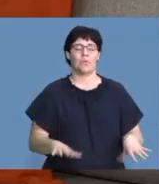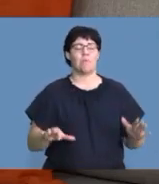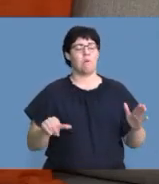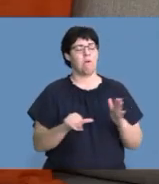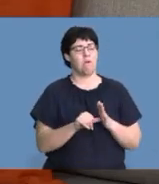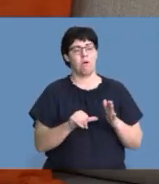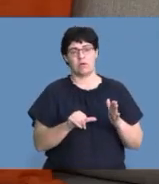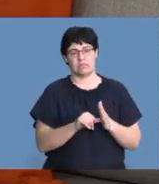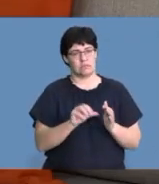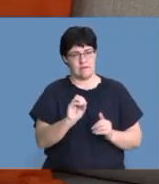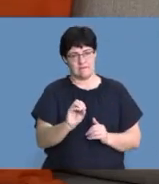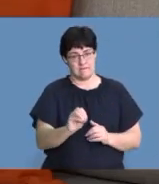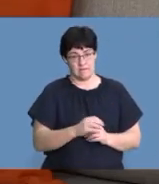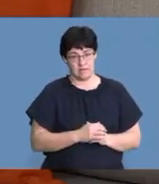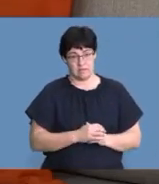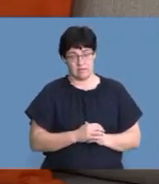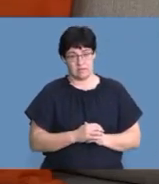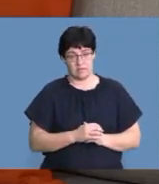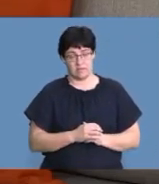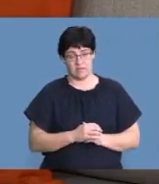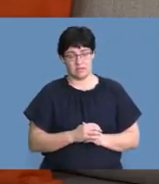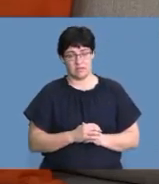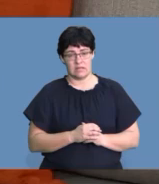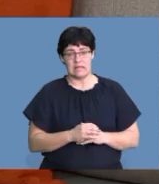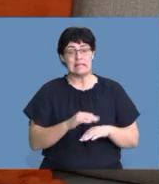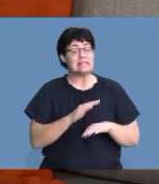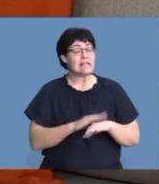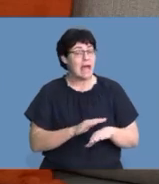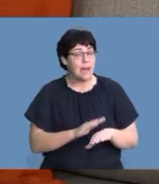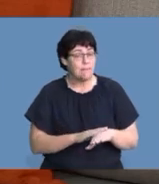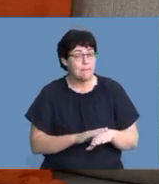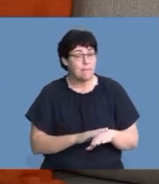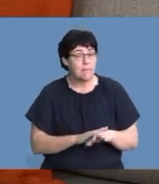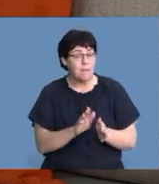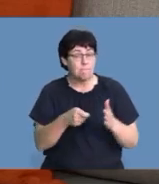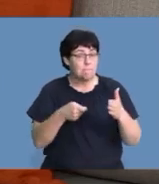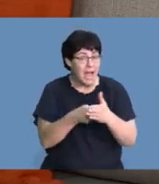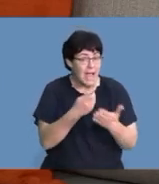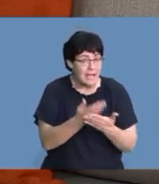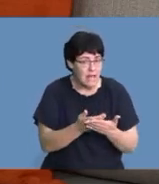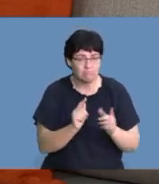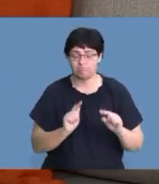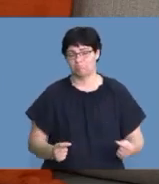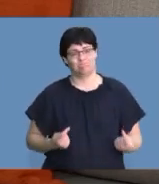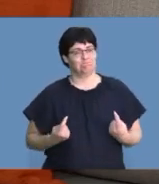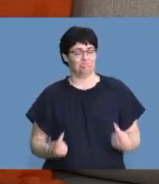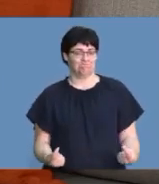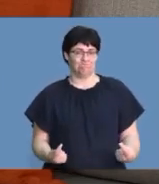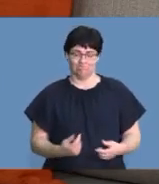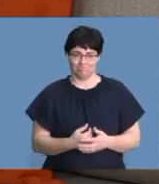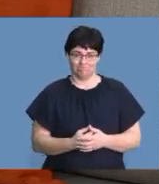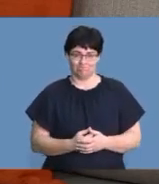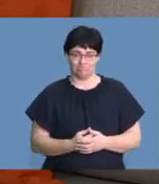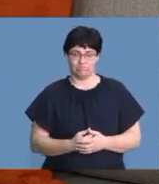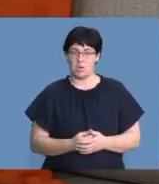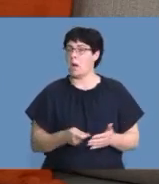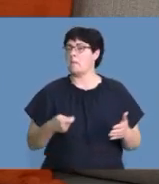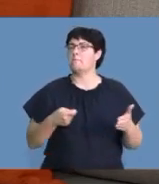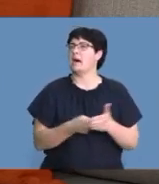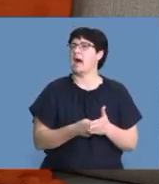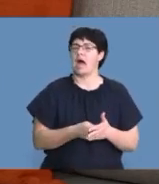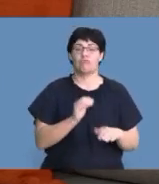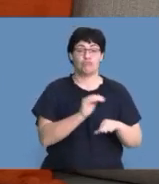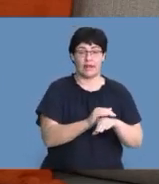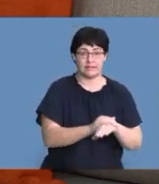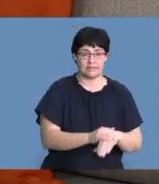valuable thing that you have. Time is what you can't buy. You can't buy time. You